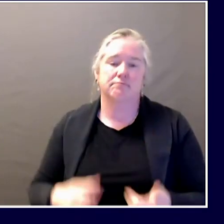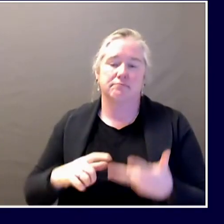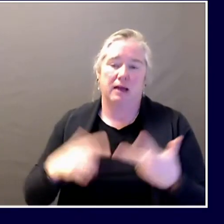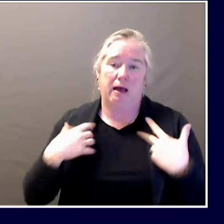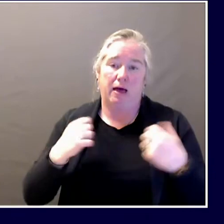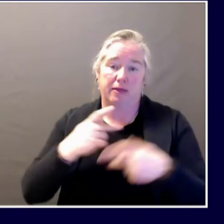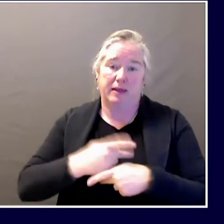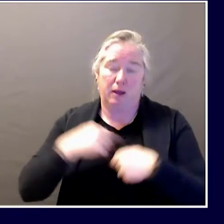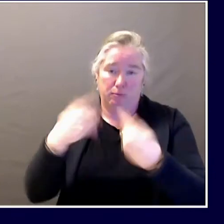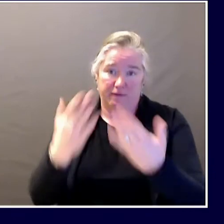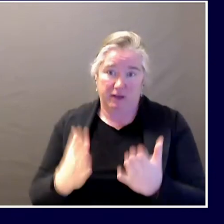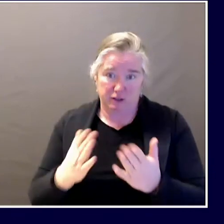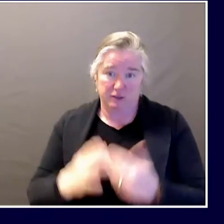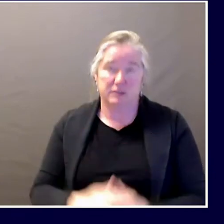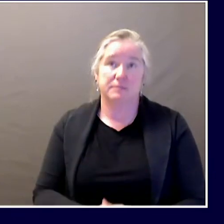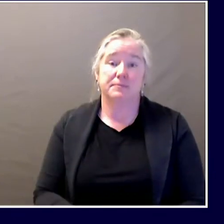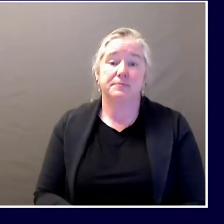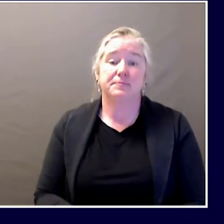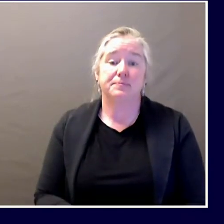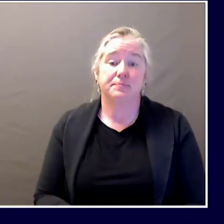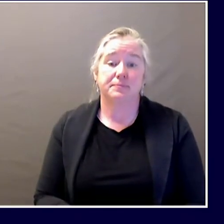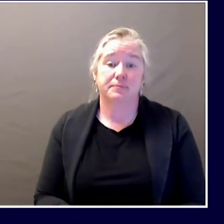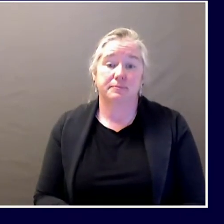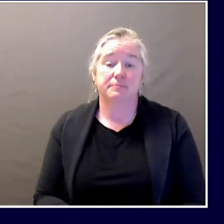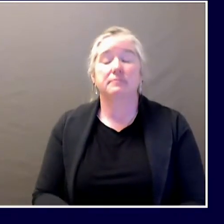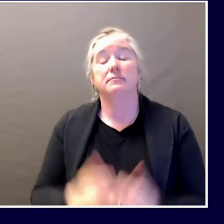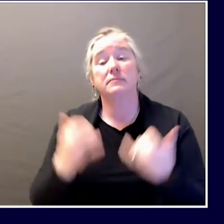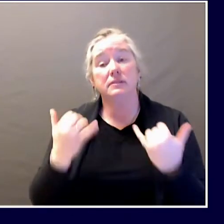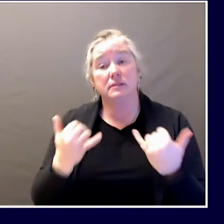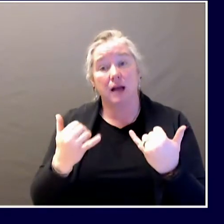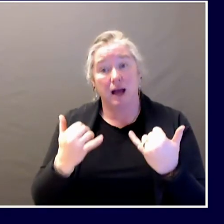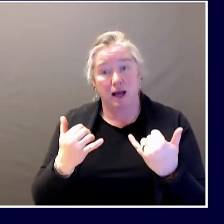So any personnel, no matter where they work